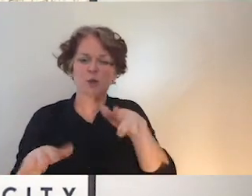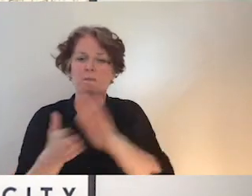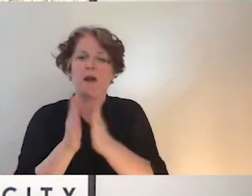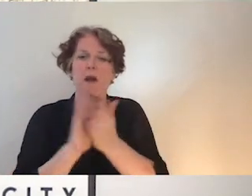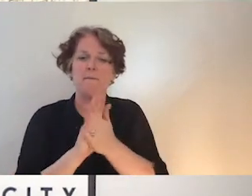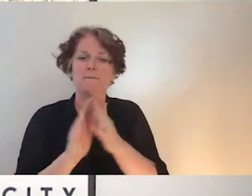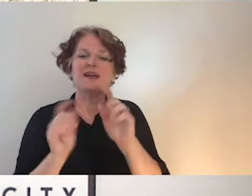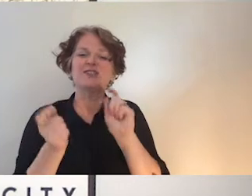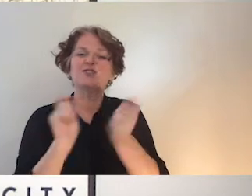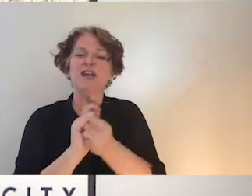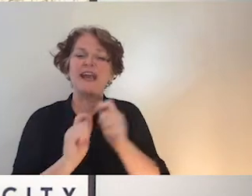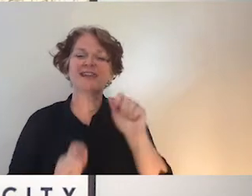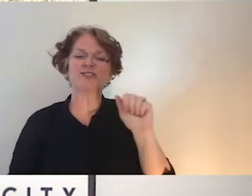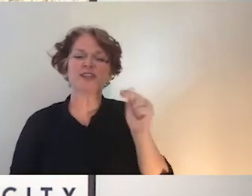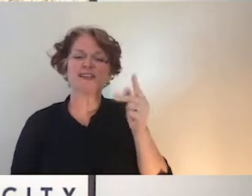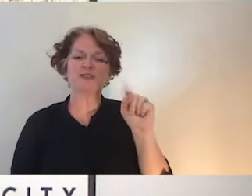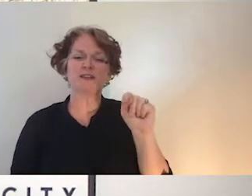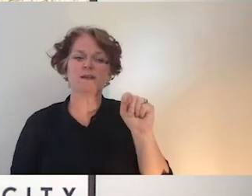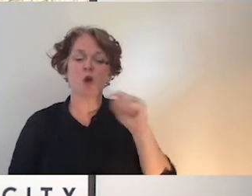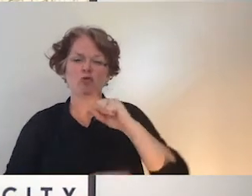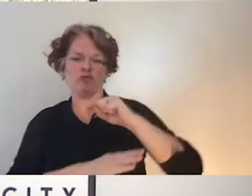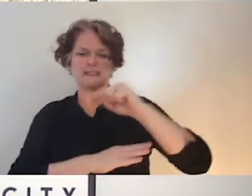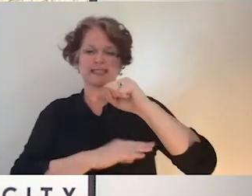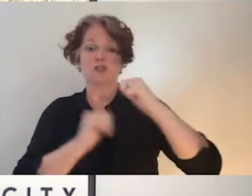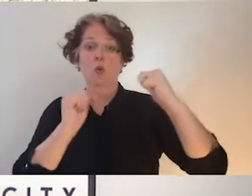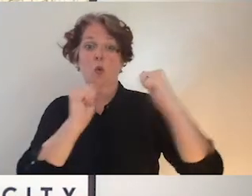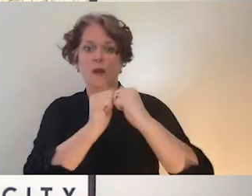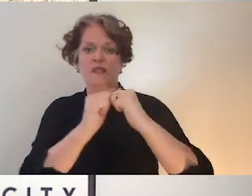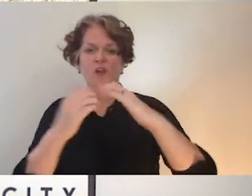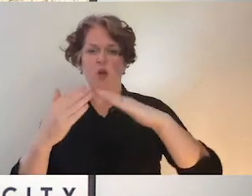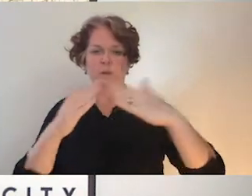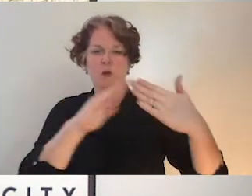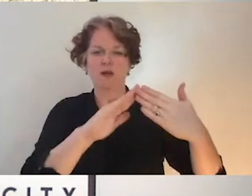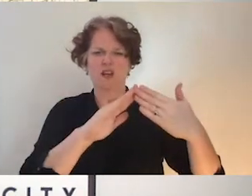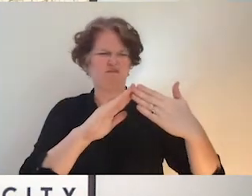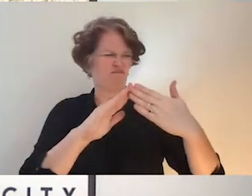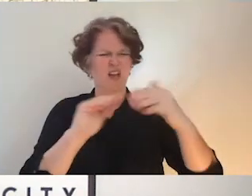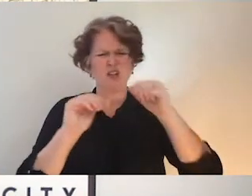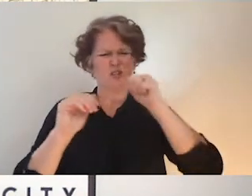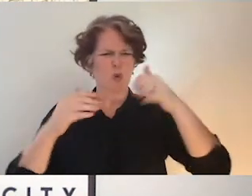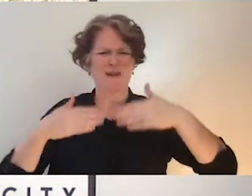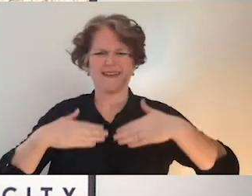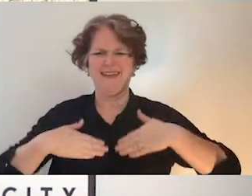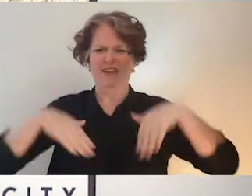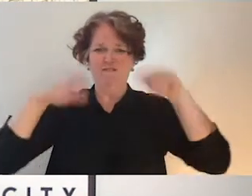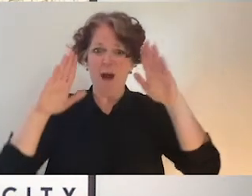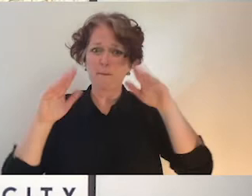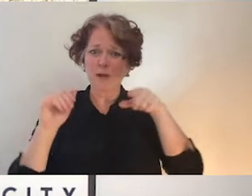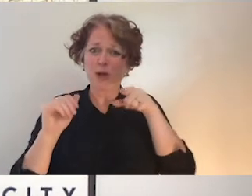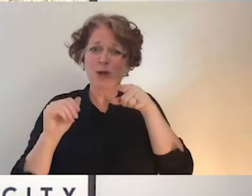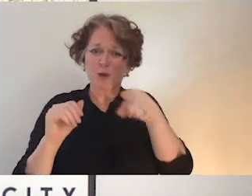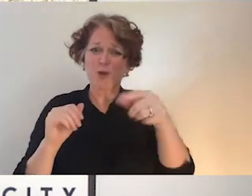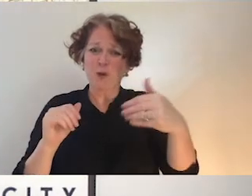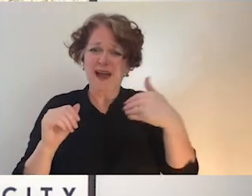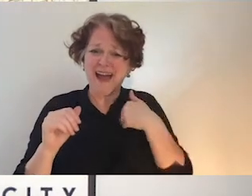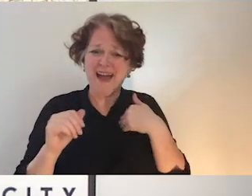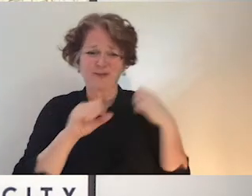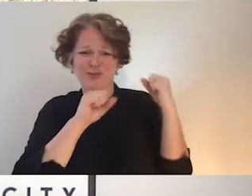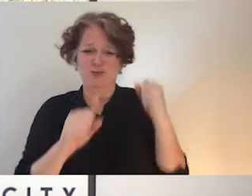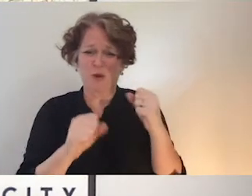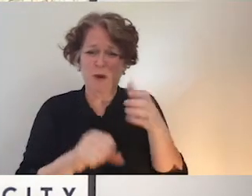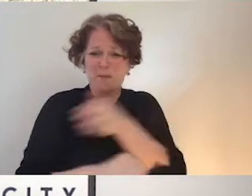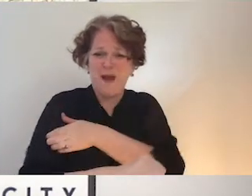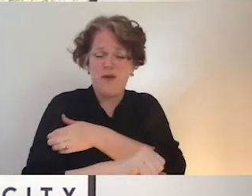change agent. Resist with community. Resist the pull to give up on the convictions that led you to this